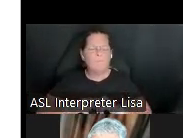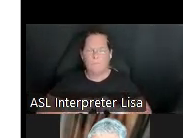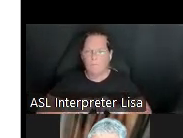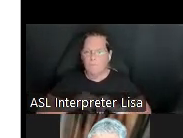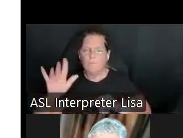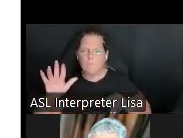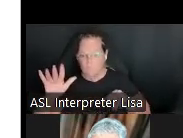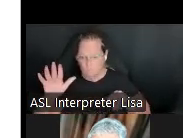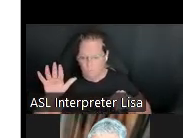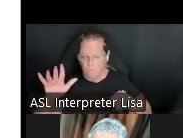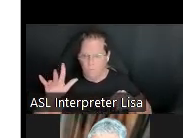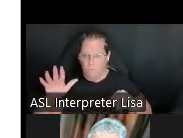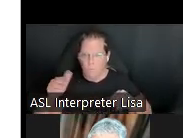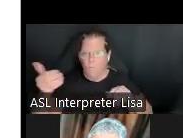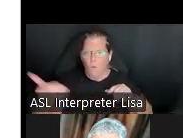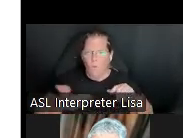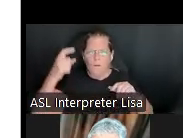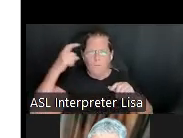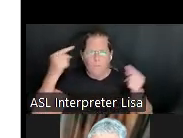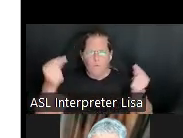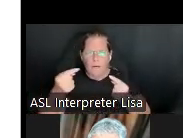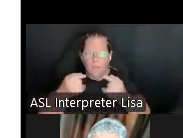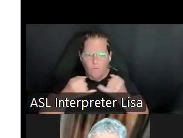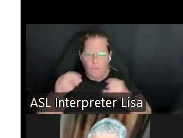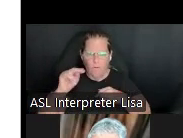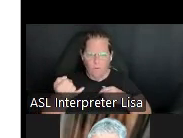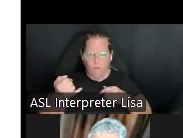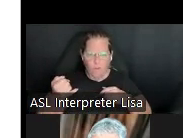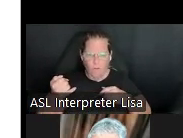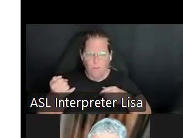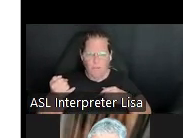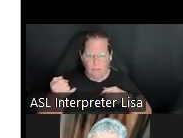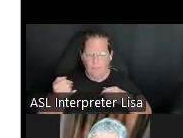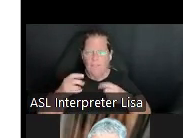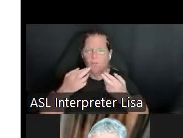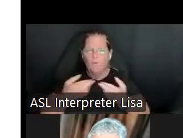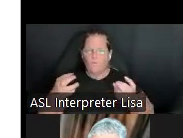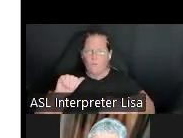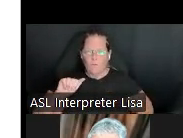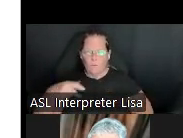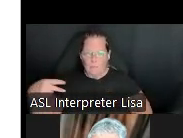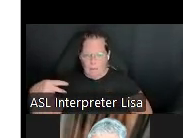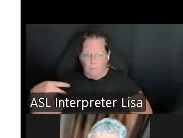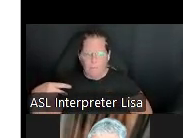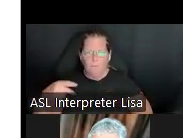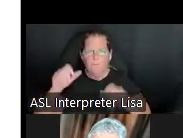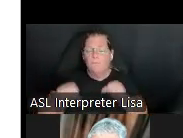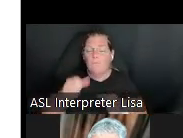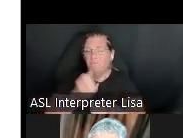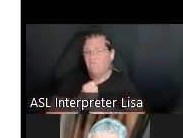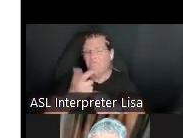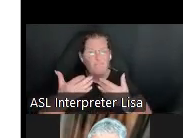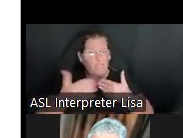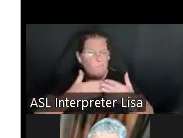when I open it, it's Welcome to the Brain Injury Alliance of New Jersey Resource Center. So it's the resource app. And if you can get it at, wherever you